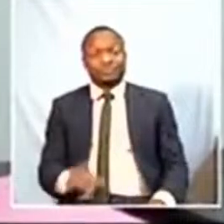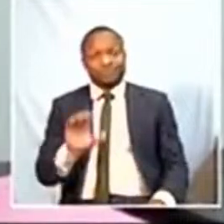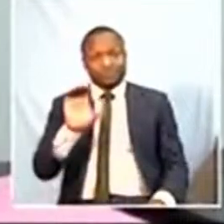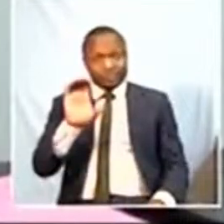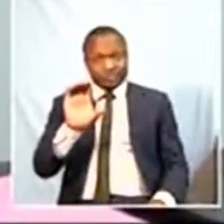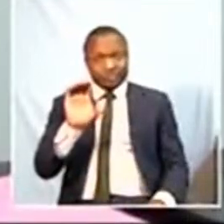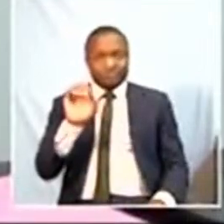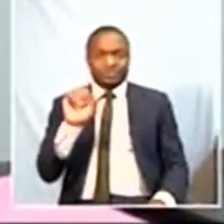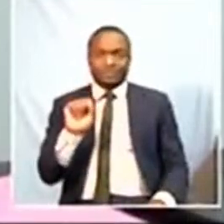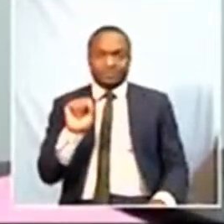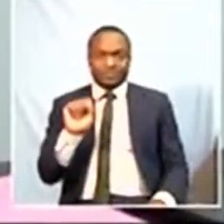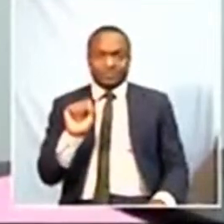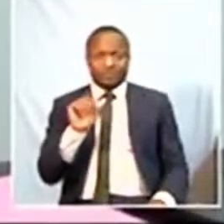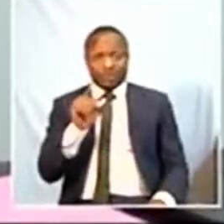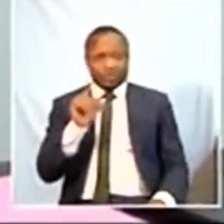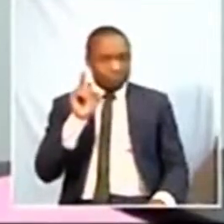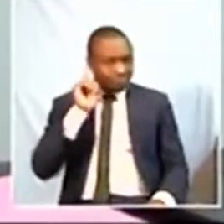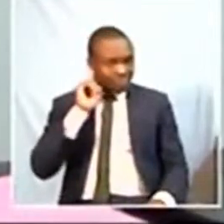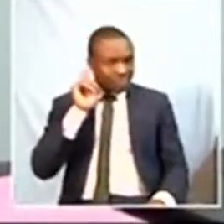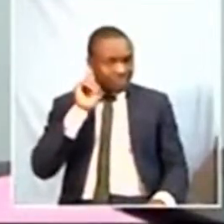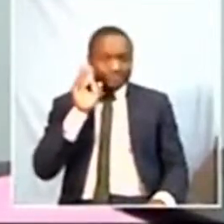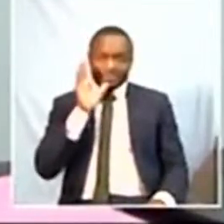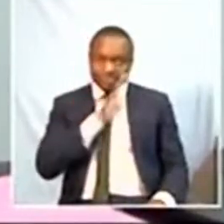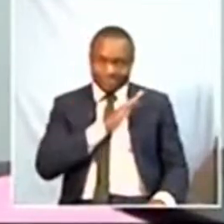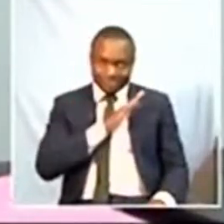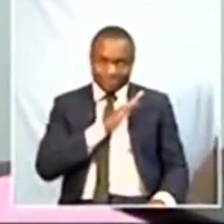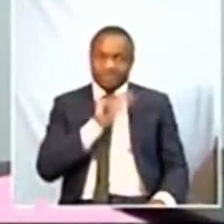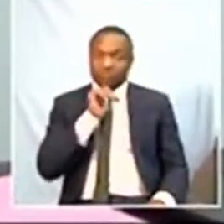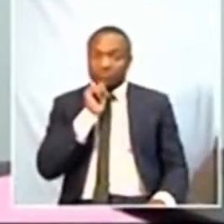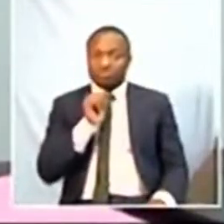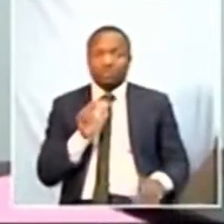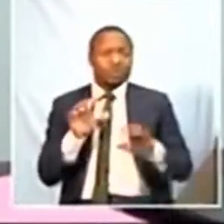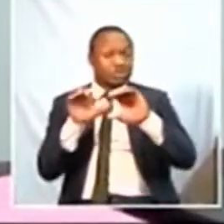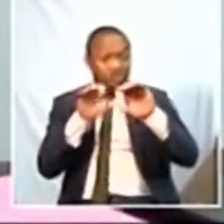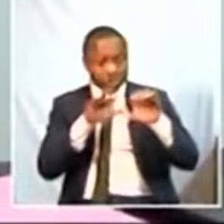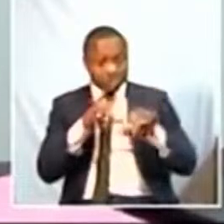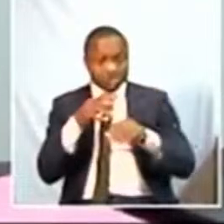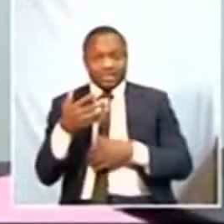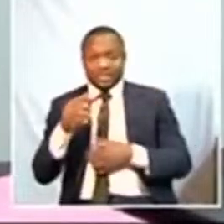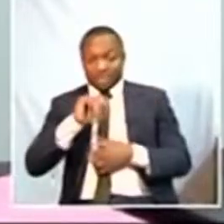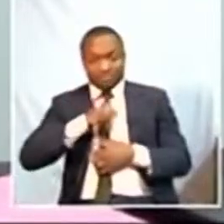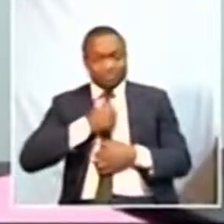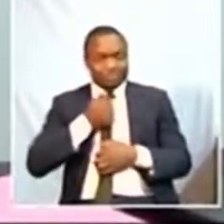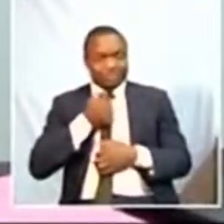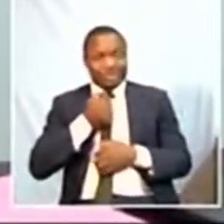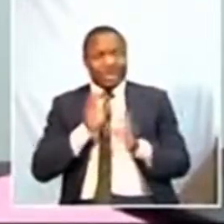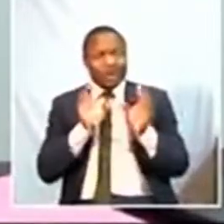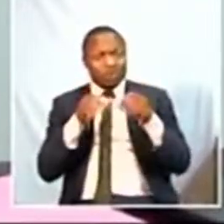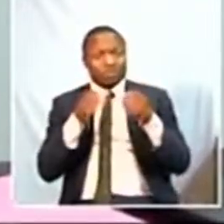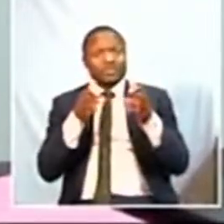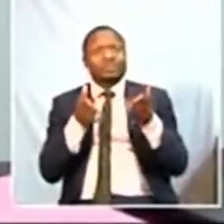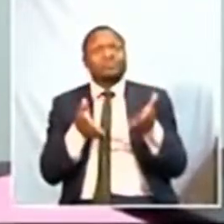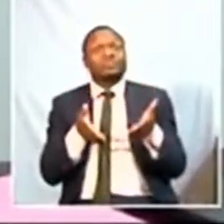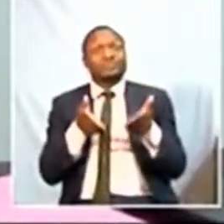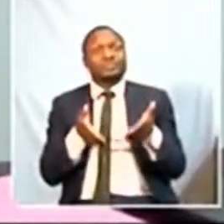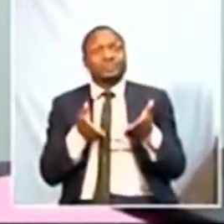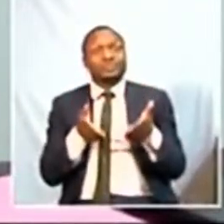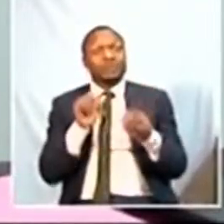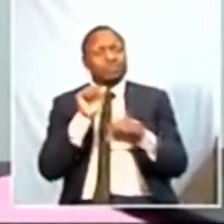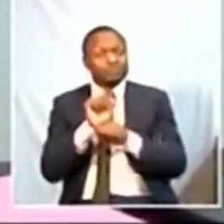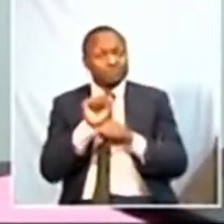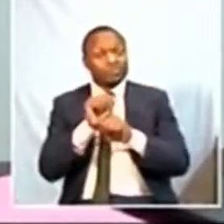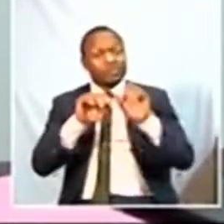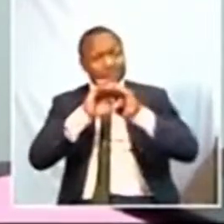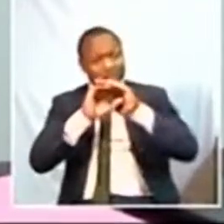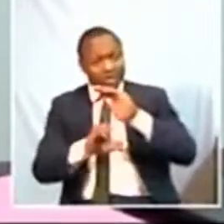CS, you have heard. We don't do things on our own. Even in this committee, we operate under